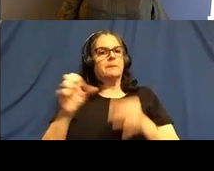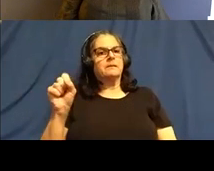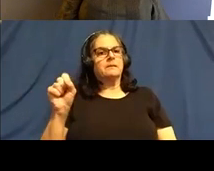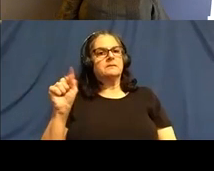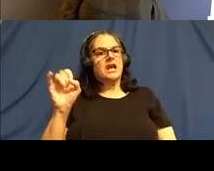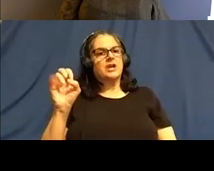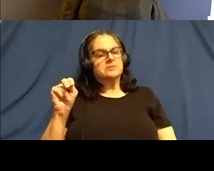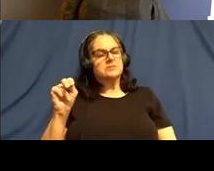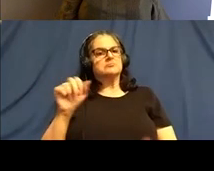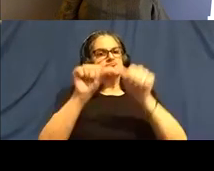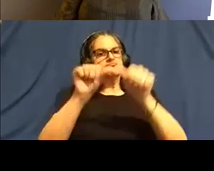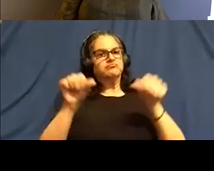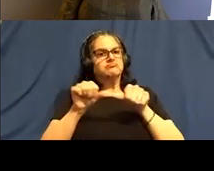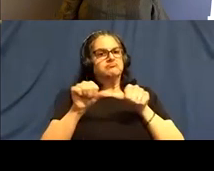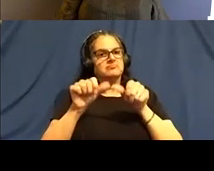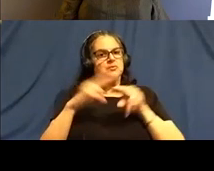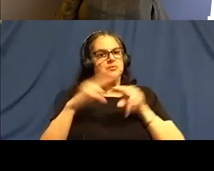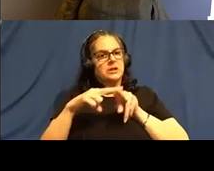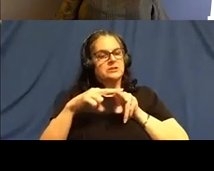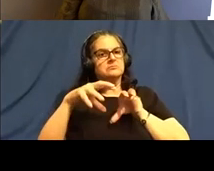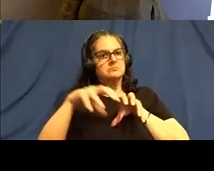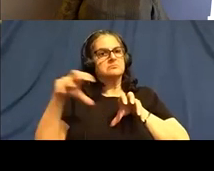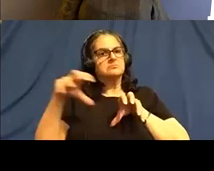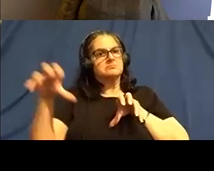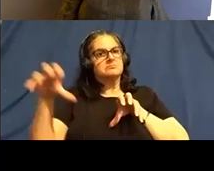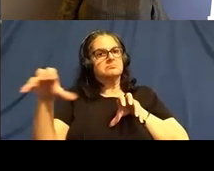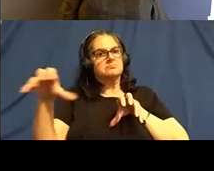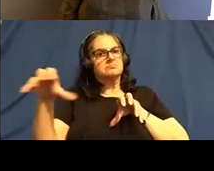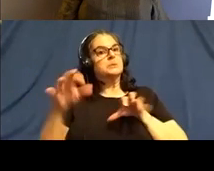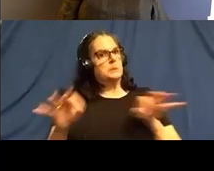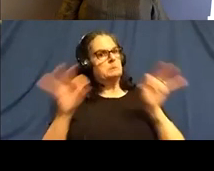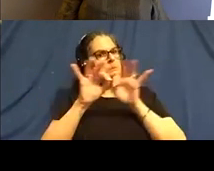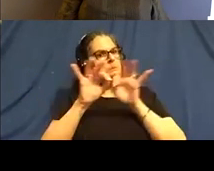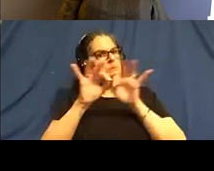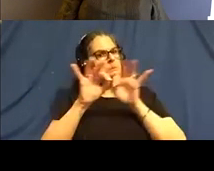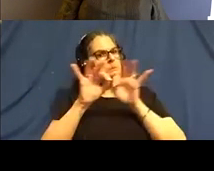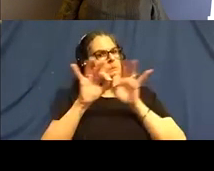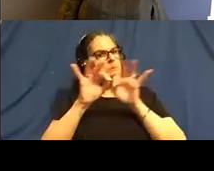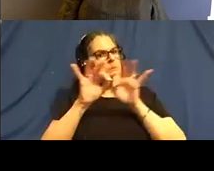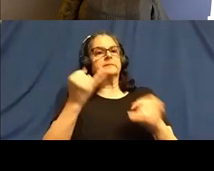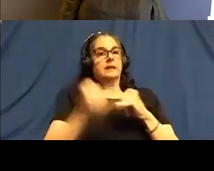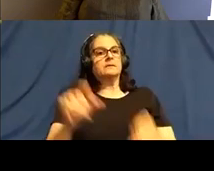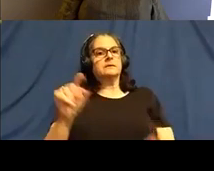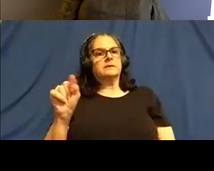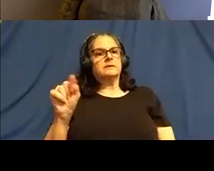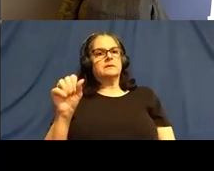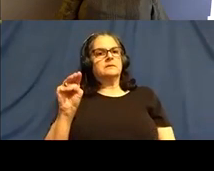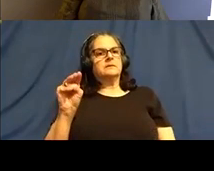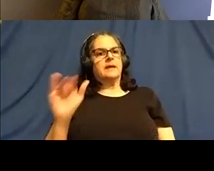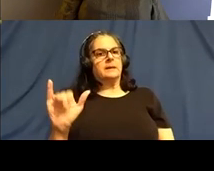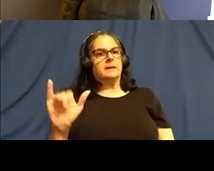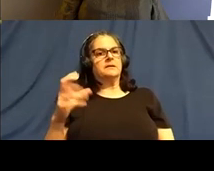everyone to understand, and updates in that area. And then Tammy Chase, the Director of Communications for RPM,